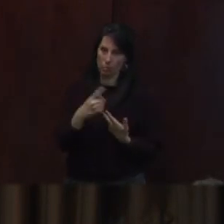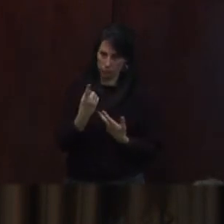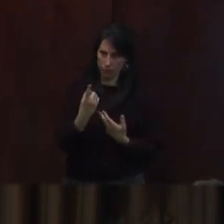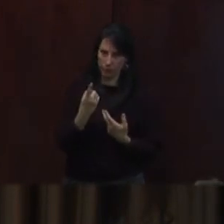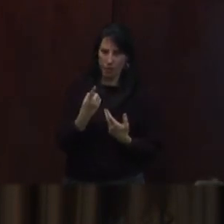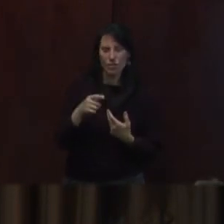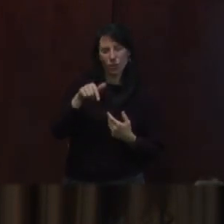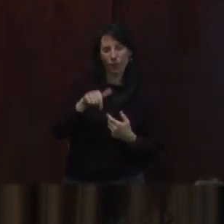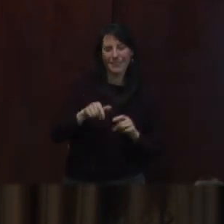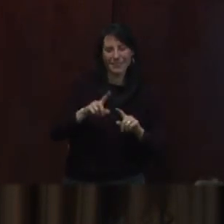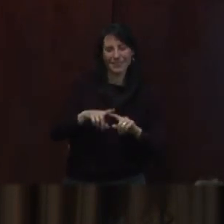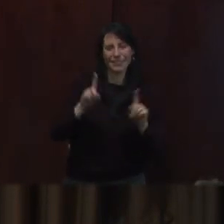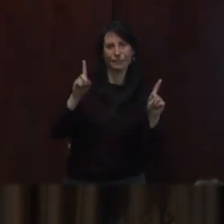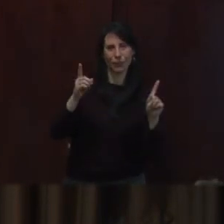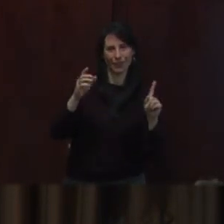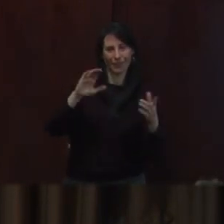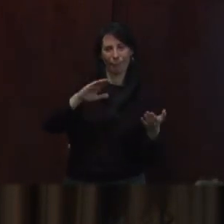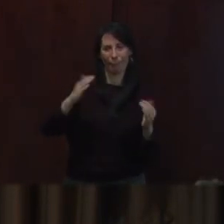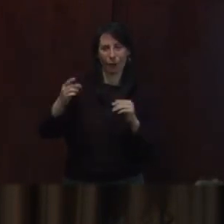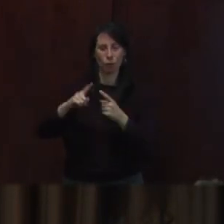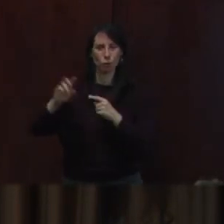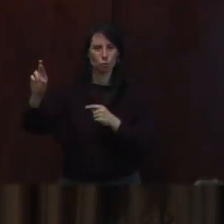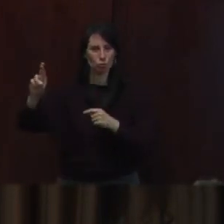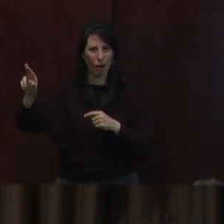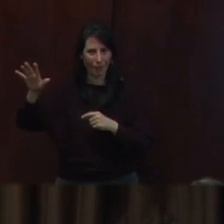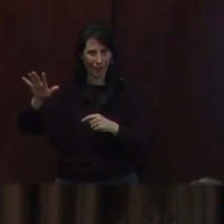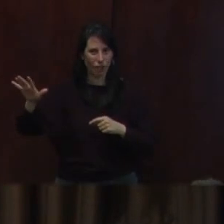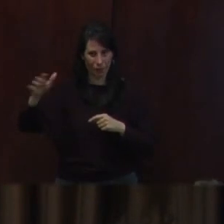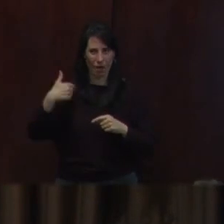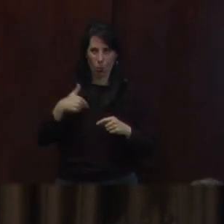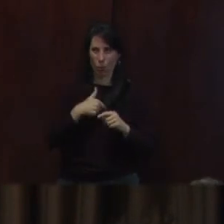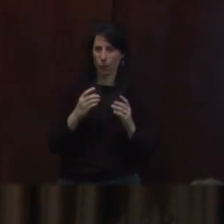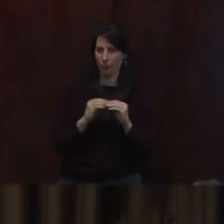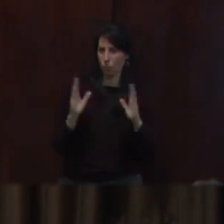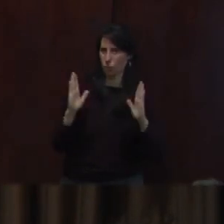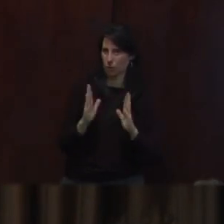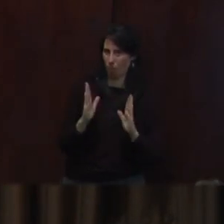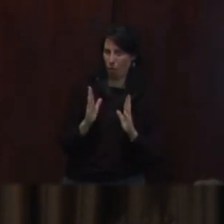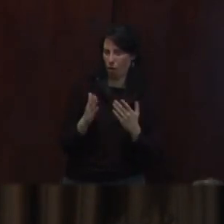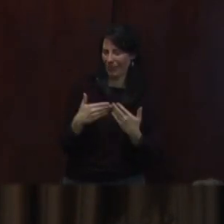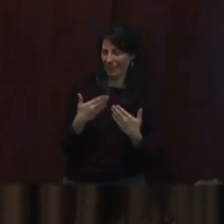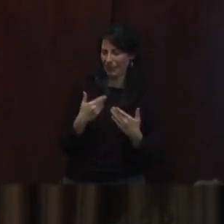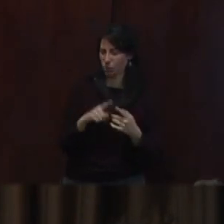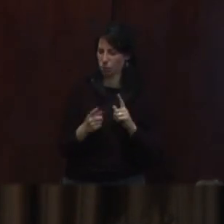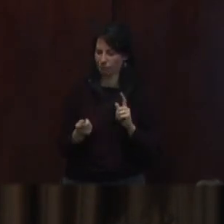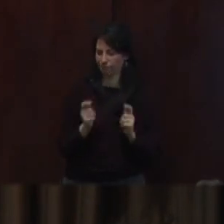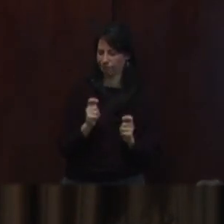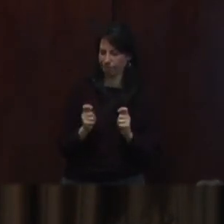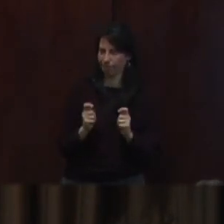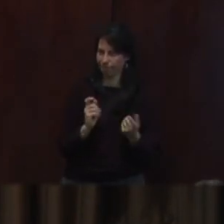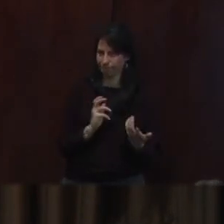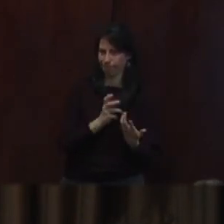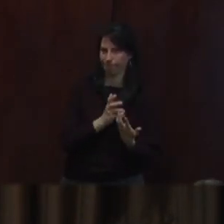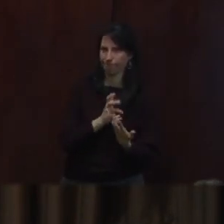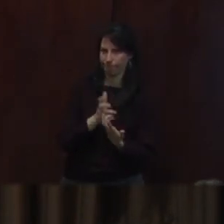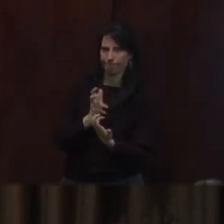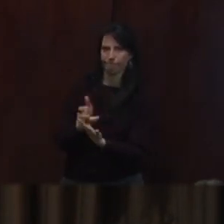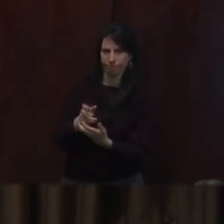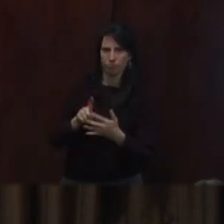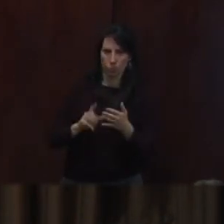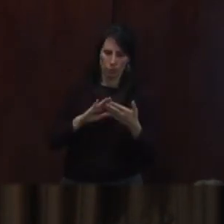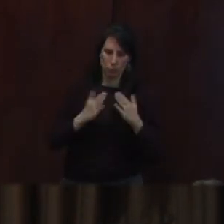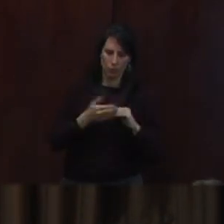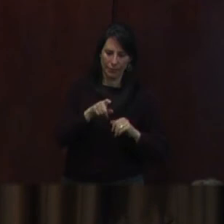to be very, to customize what we need to do for our communities. And so you might have heard in the I think it was the triad